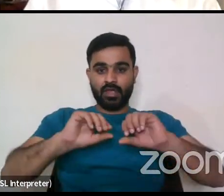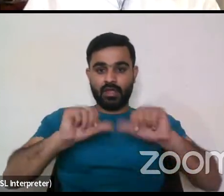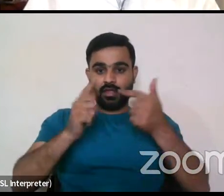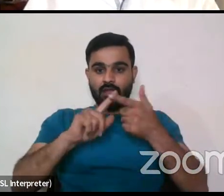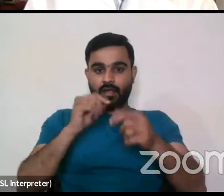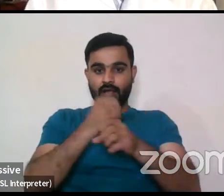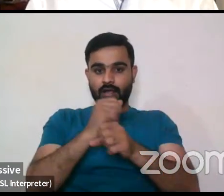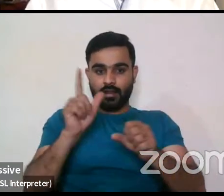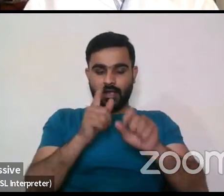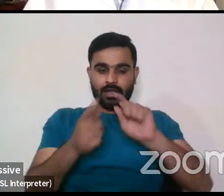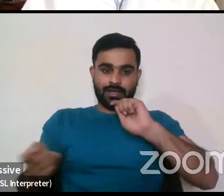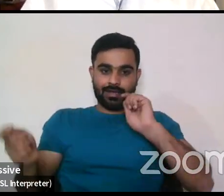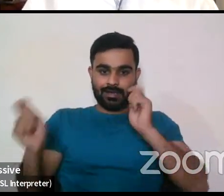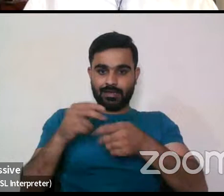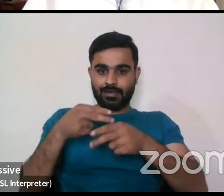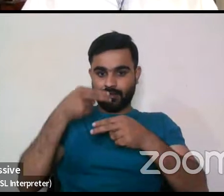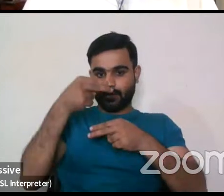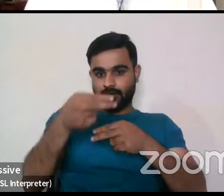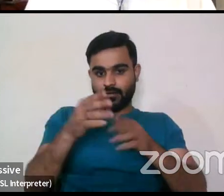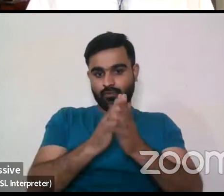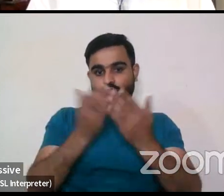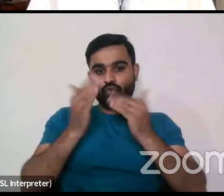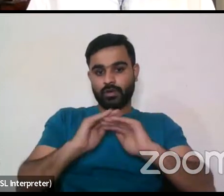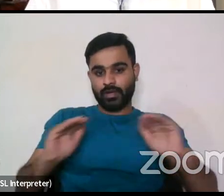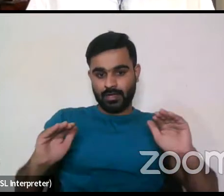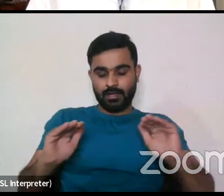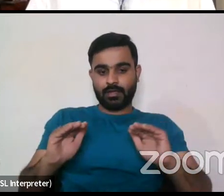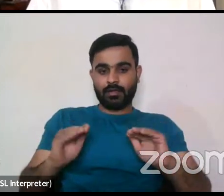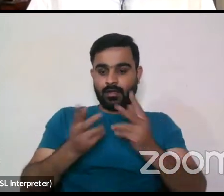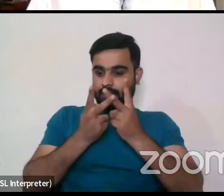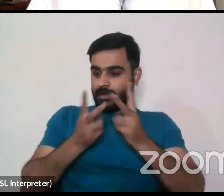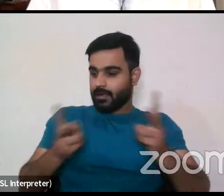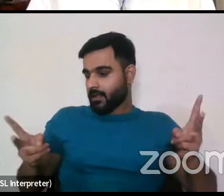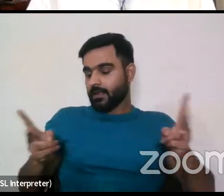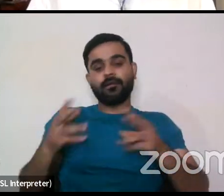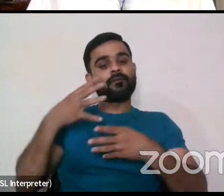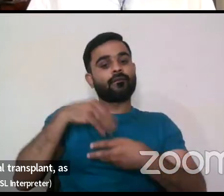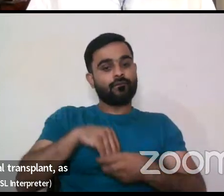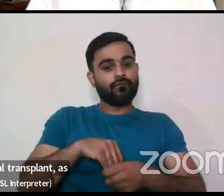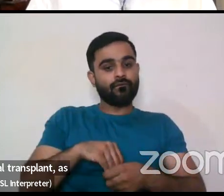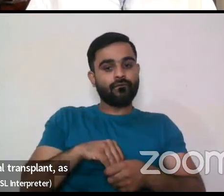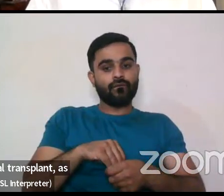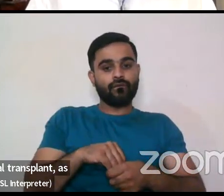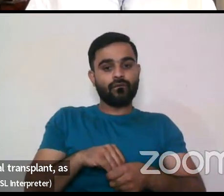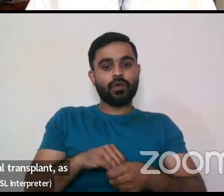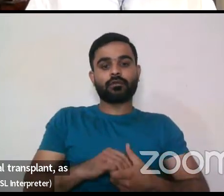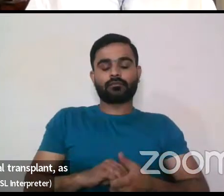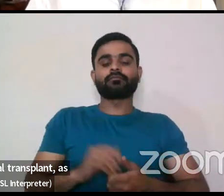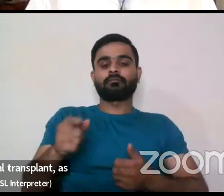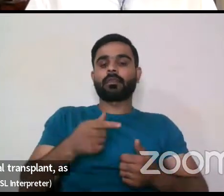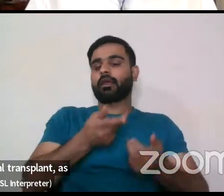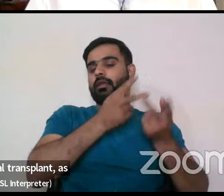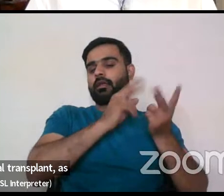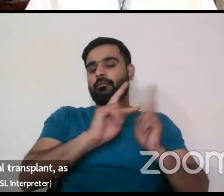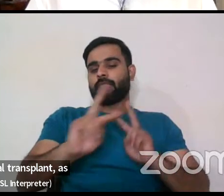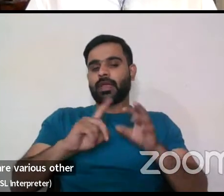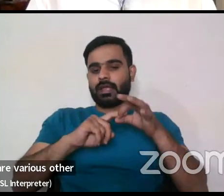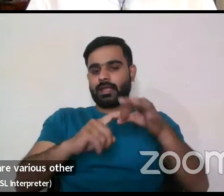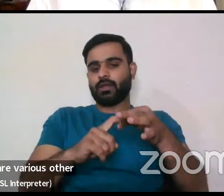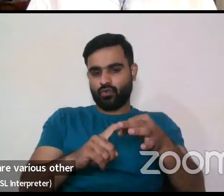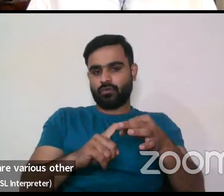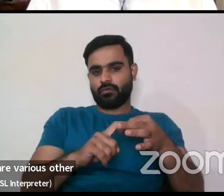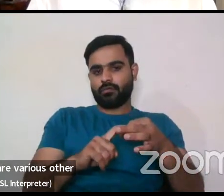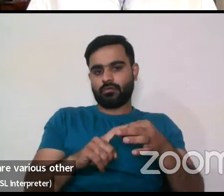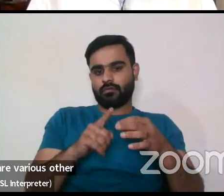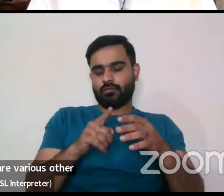transplant, as your book also makes the case, there are various other markers that we will sort of look at. So I'll just, come back to that quickly, just put up in